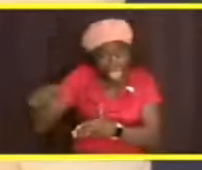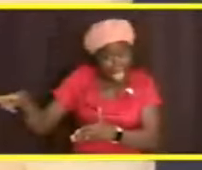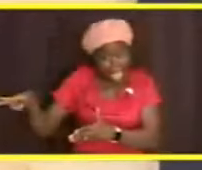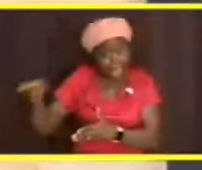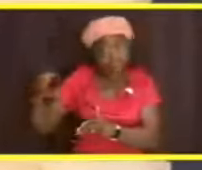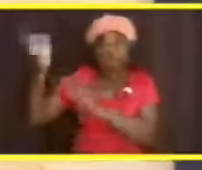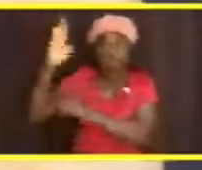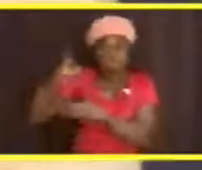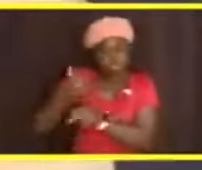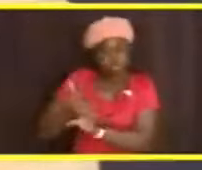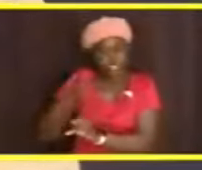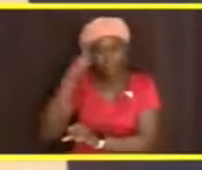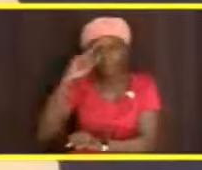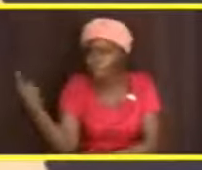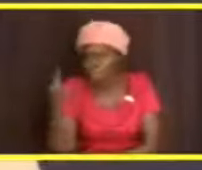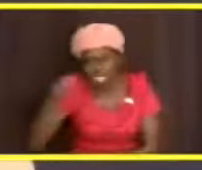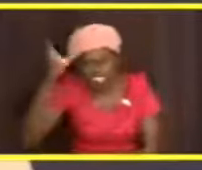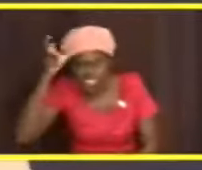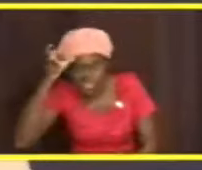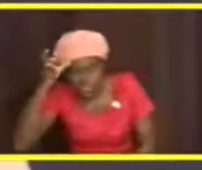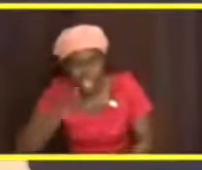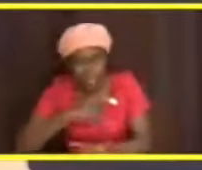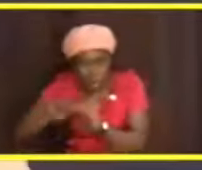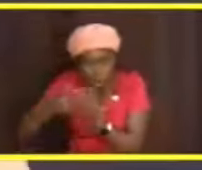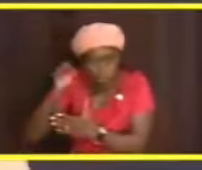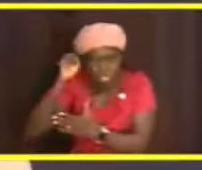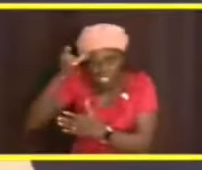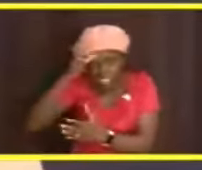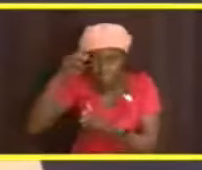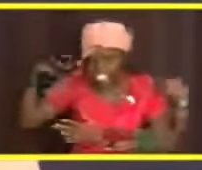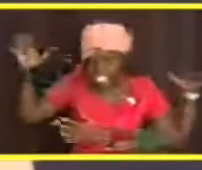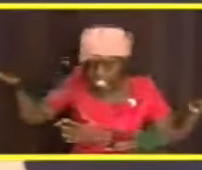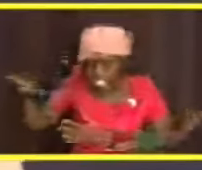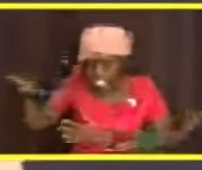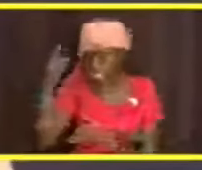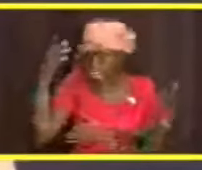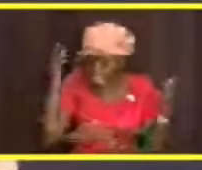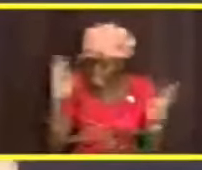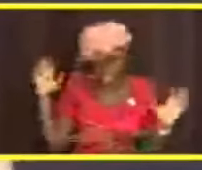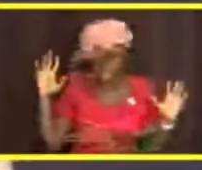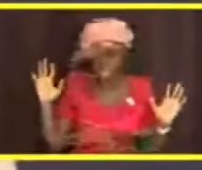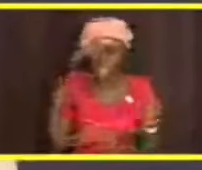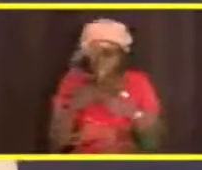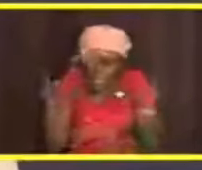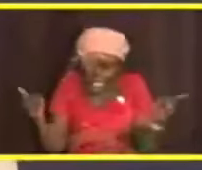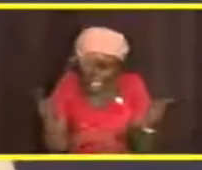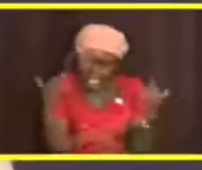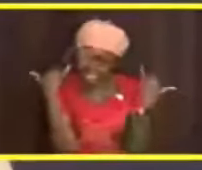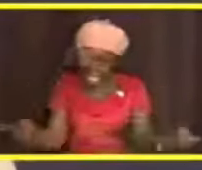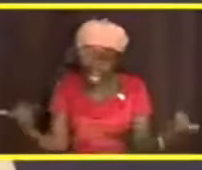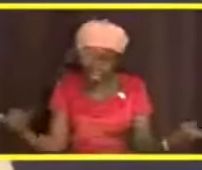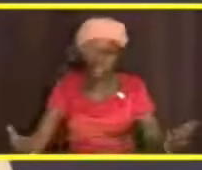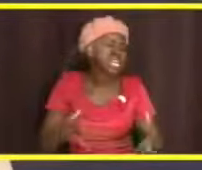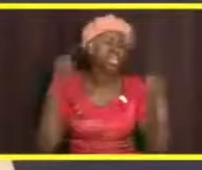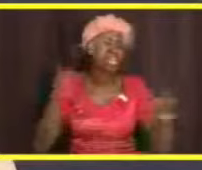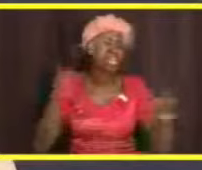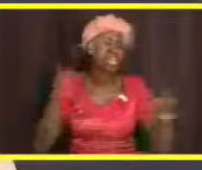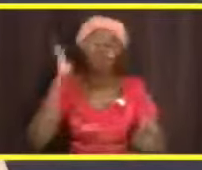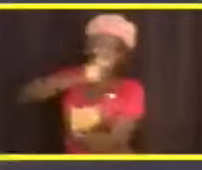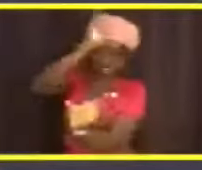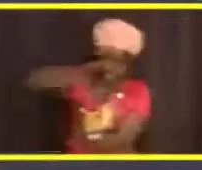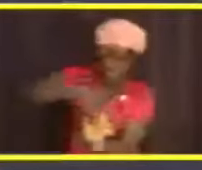prison for the devil and his angels. But now, many human beings are